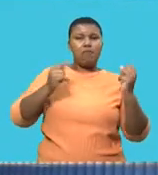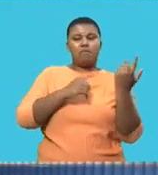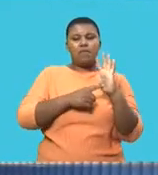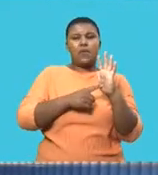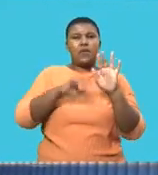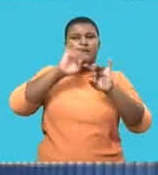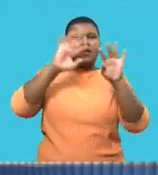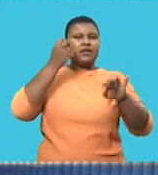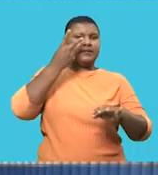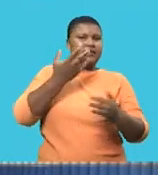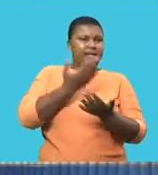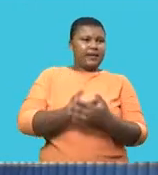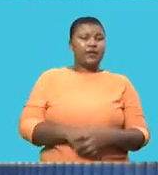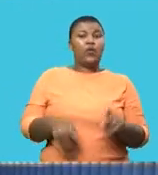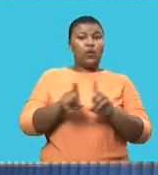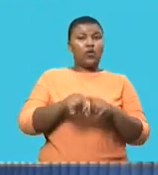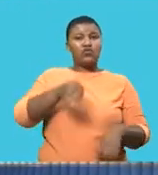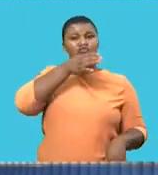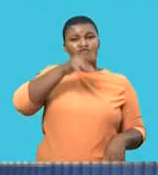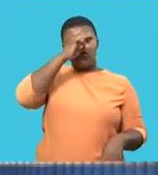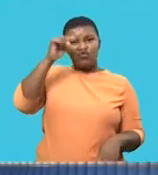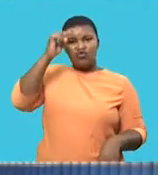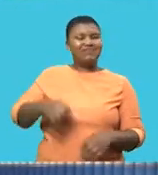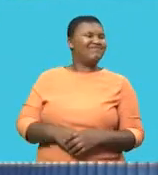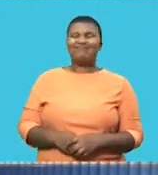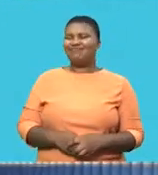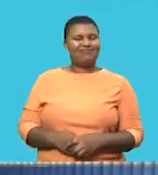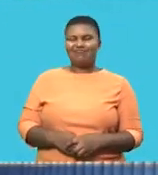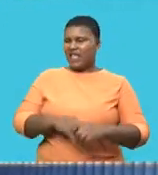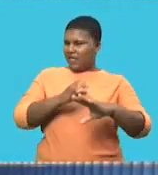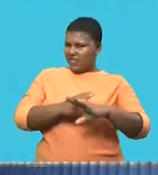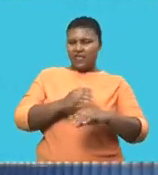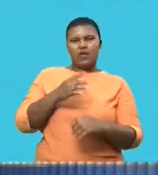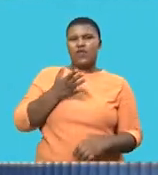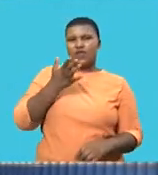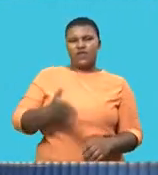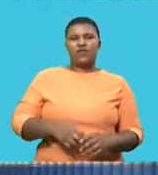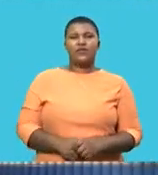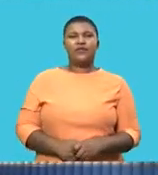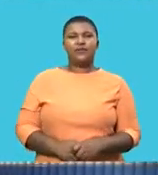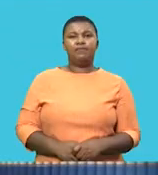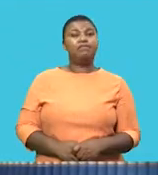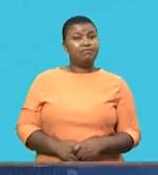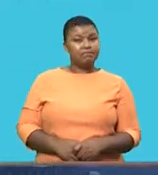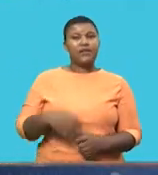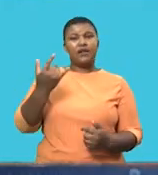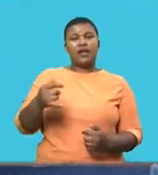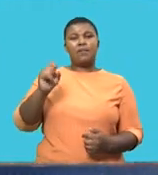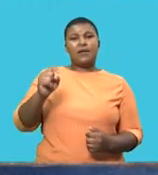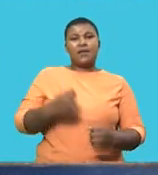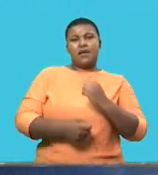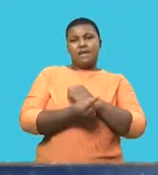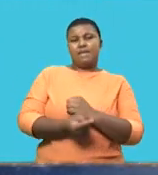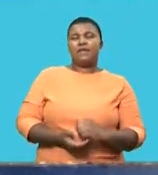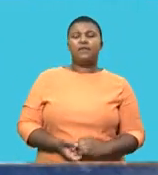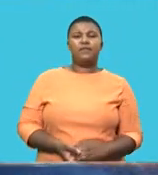discourage them from drinking and walking. You know, your jaywalking, those are key with regard to pedestrian fatalities. We also